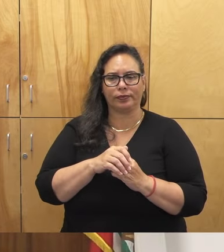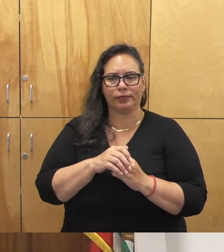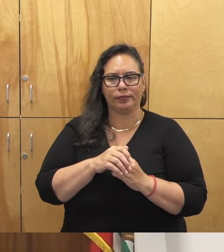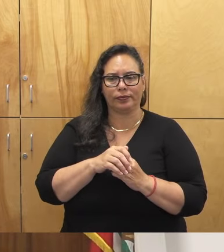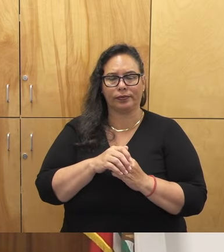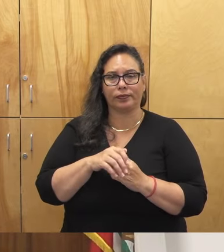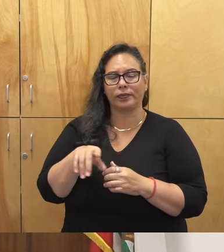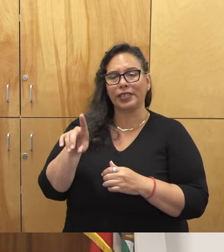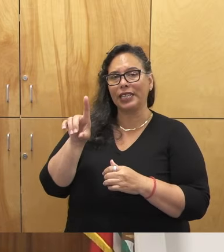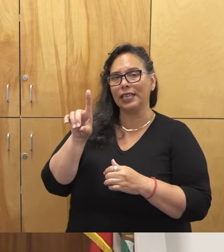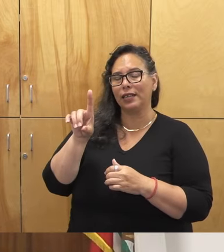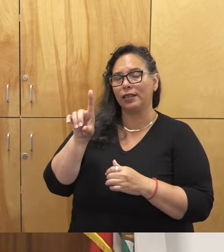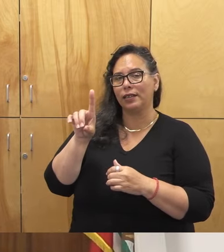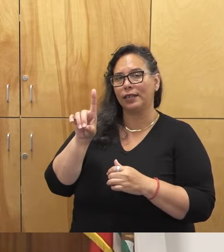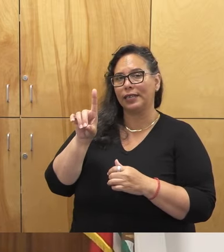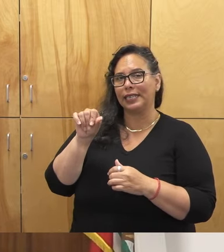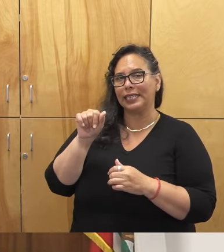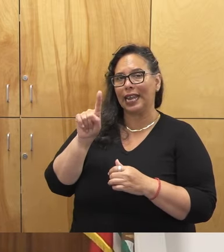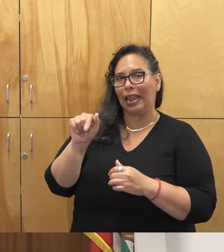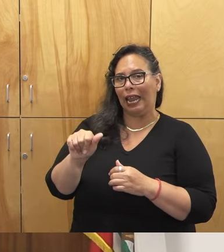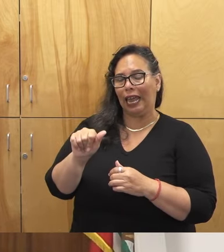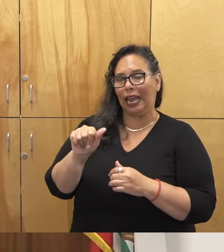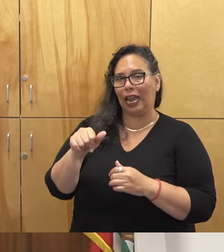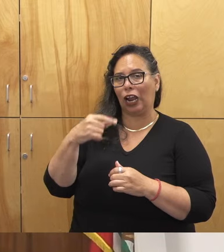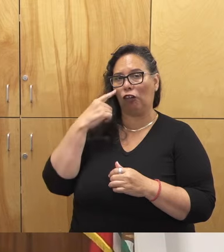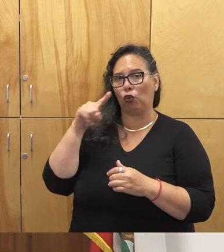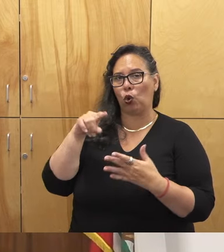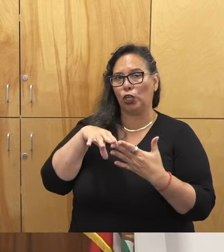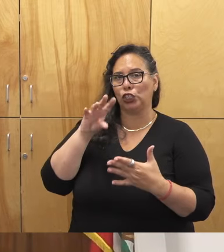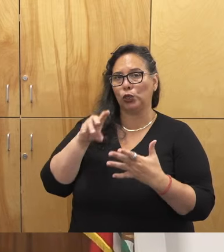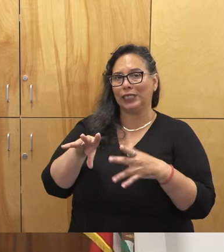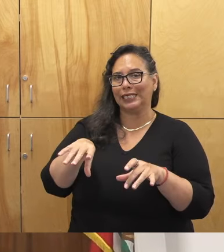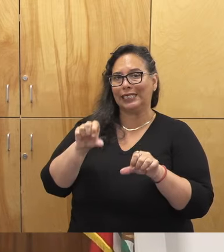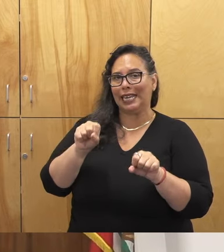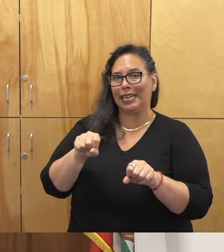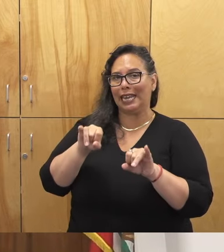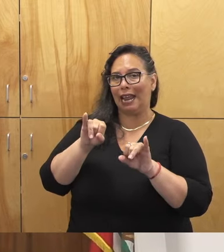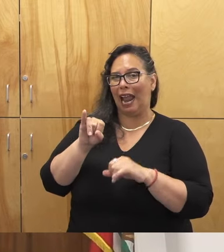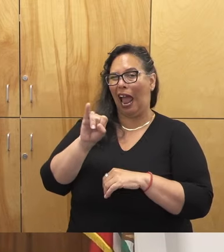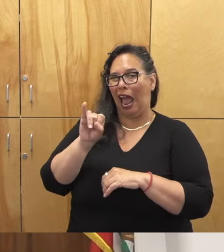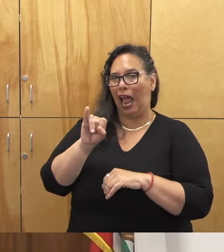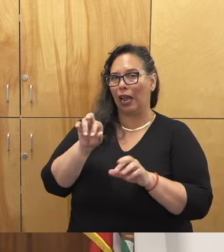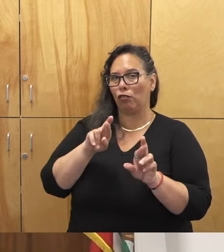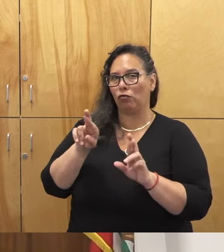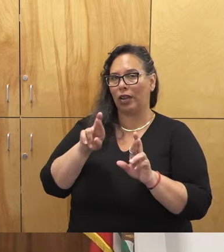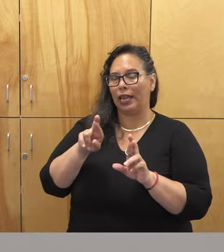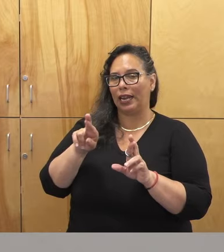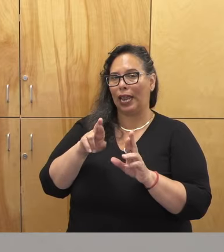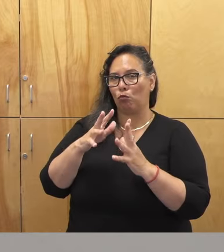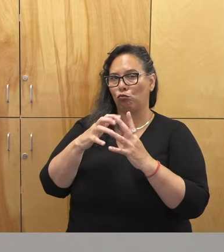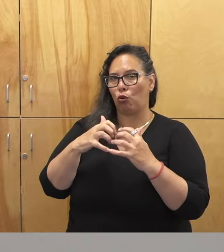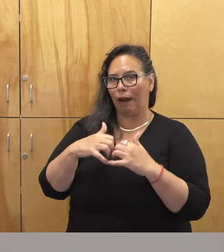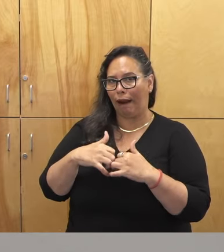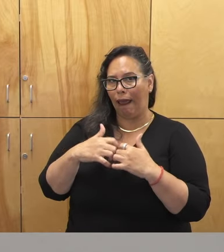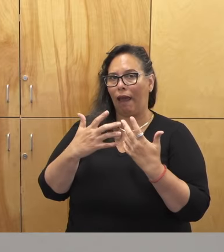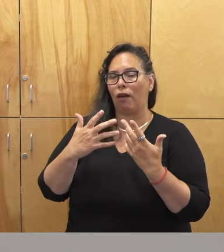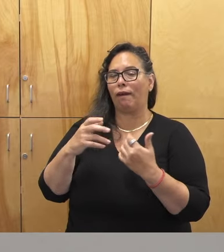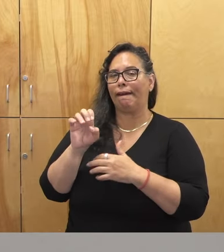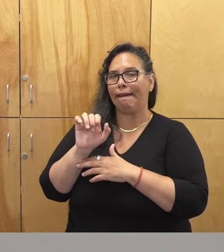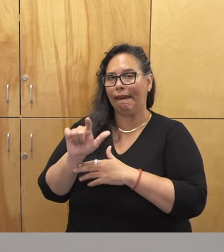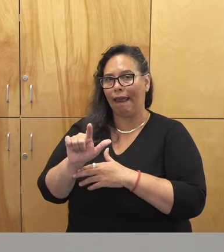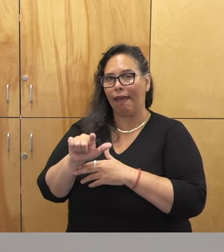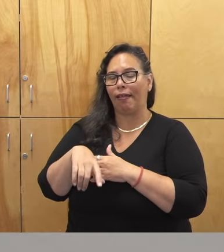Is data for students taking the iReady available, like broken down by